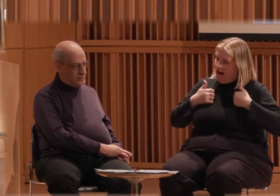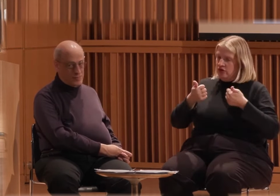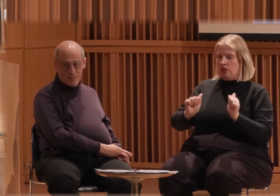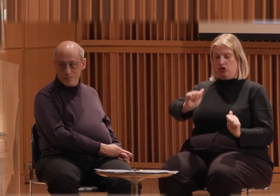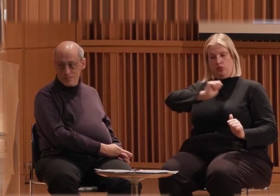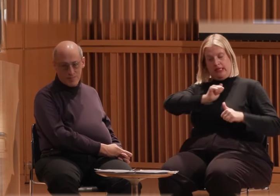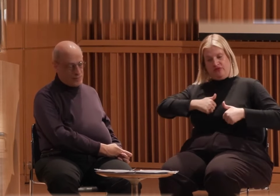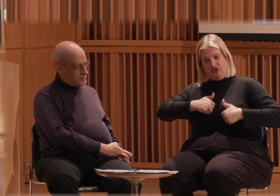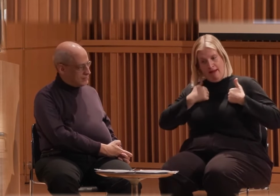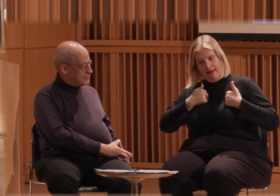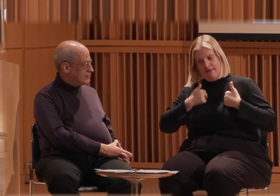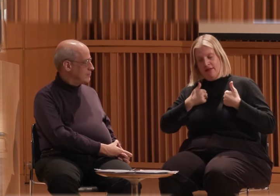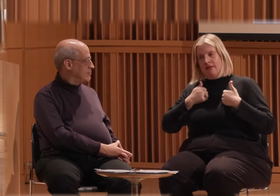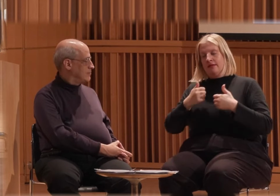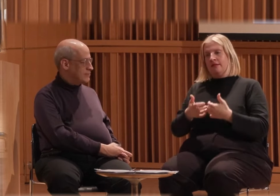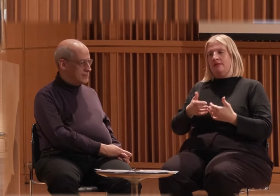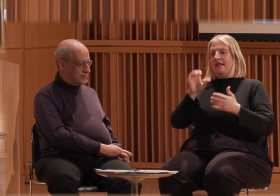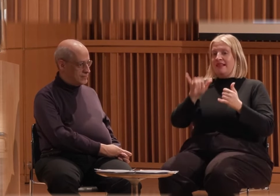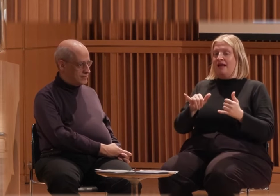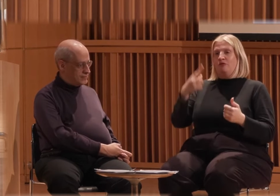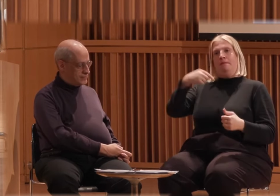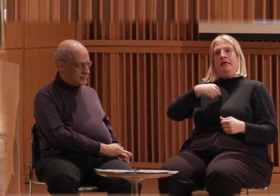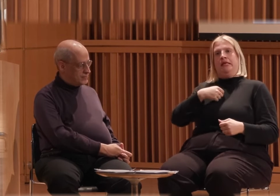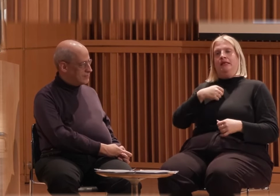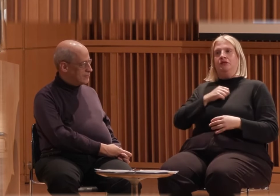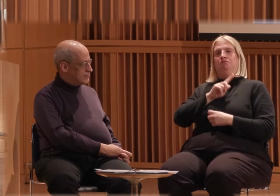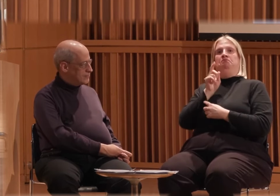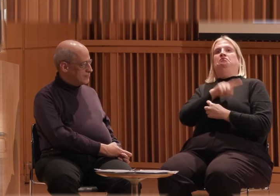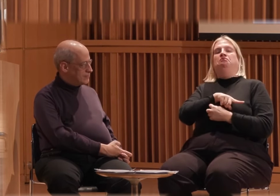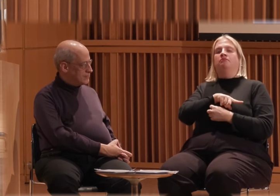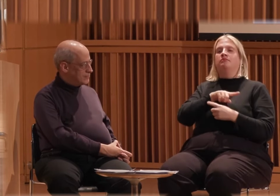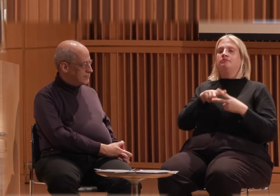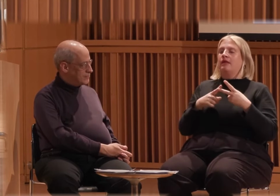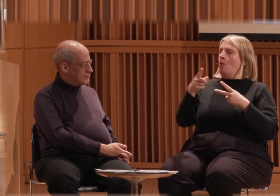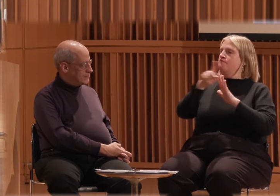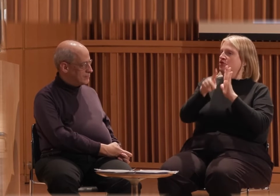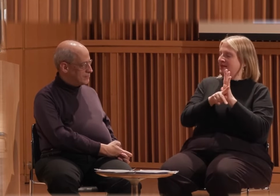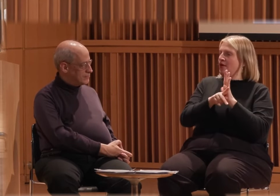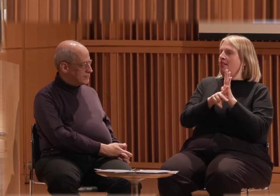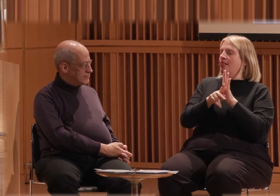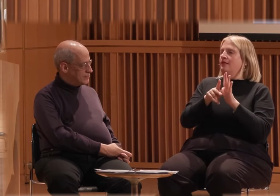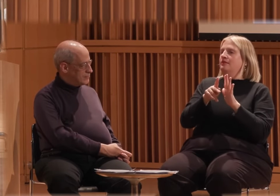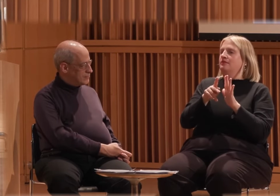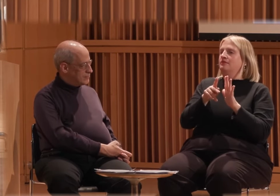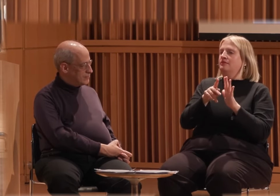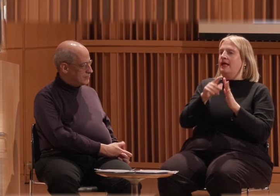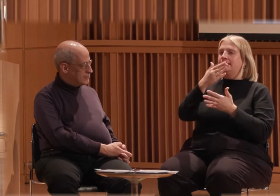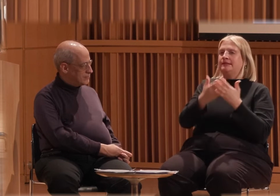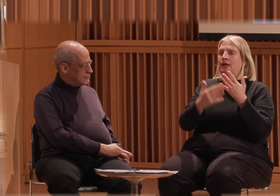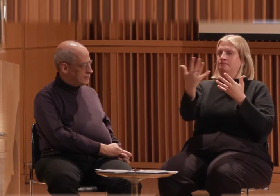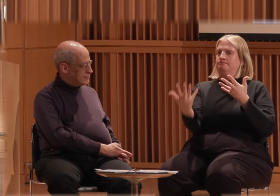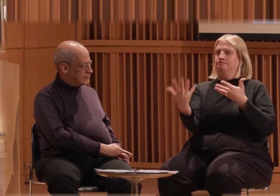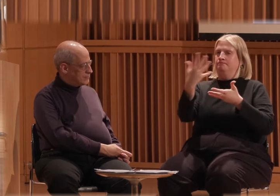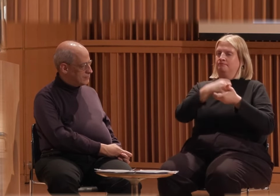ourselves. That's a question for me. And then one principle that captures some of it for me is